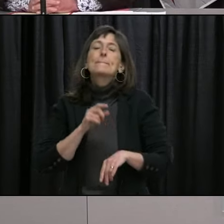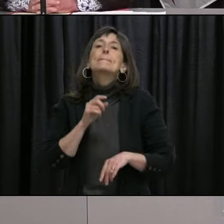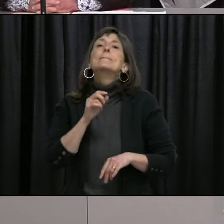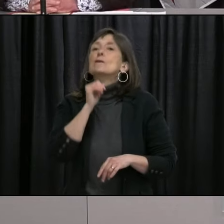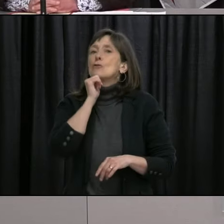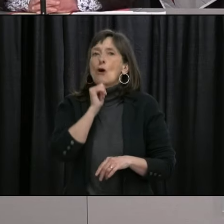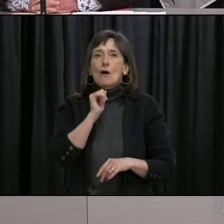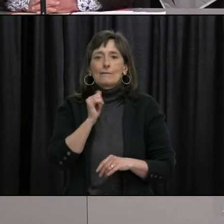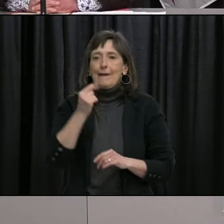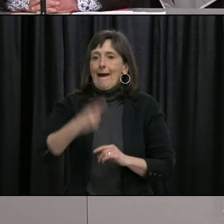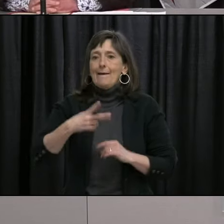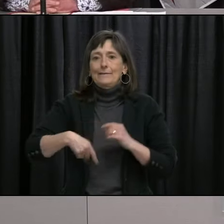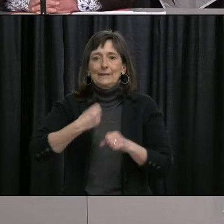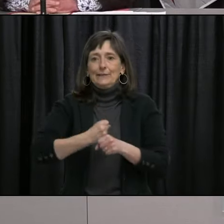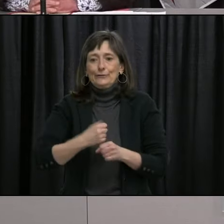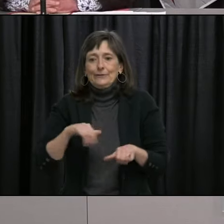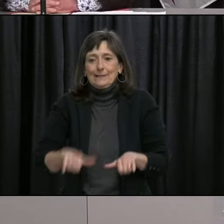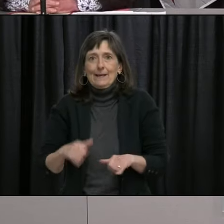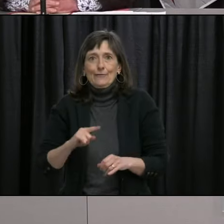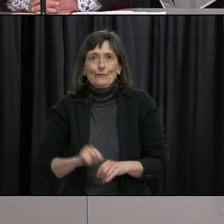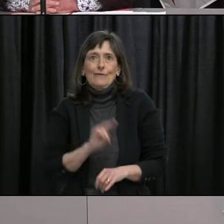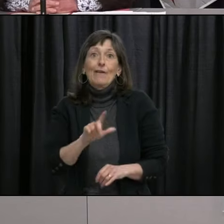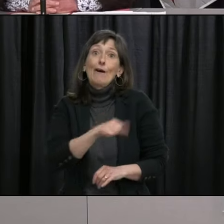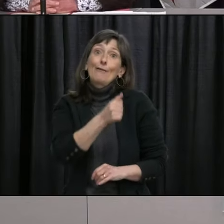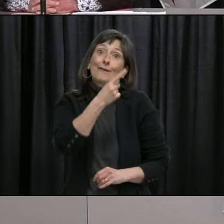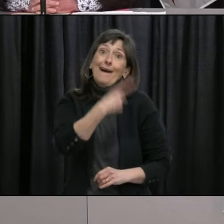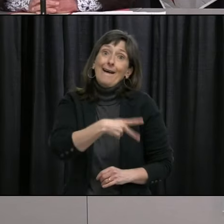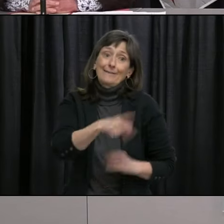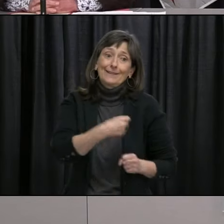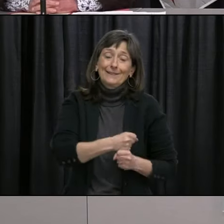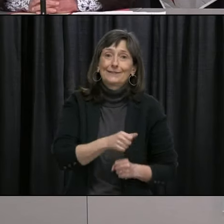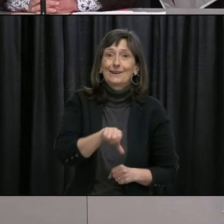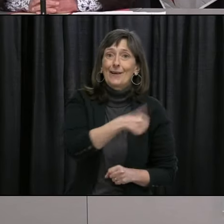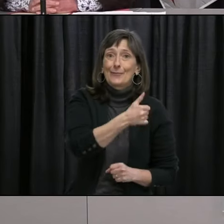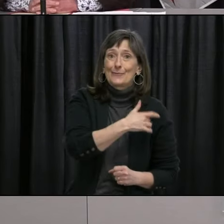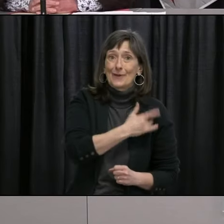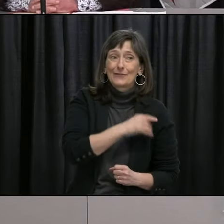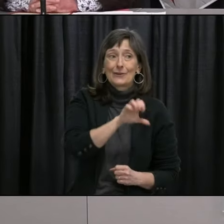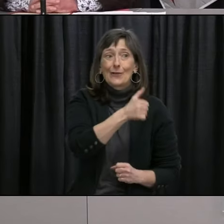physical distancing like anyone else from here who arrives back?